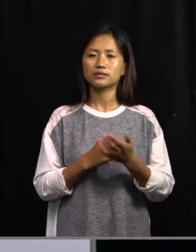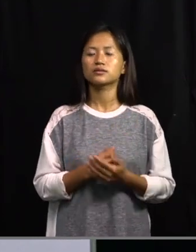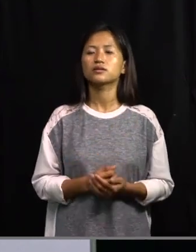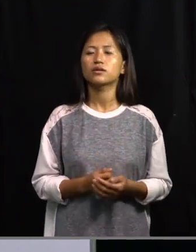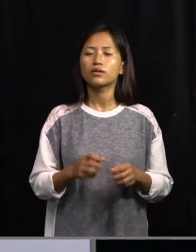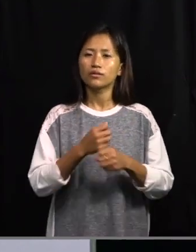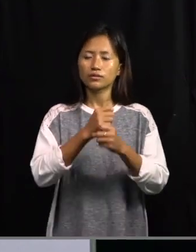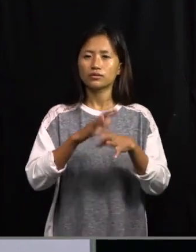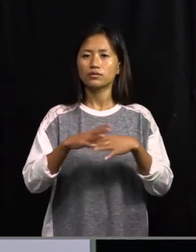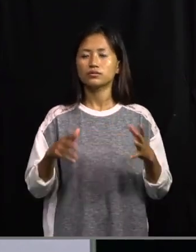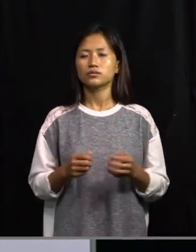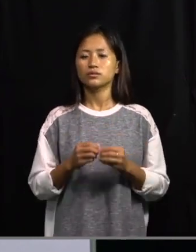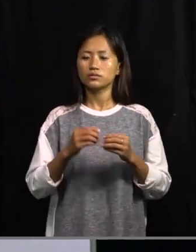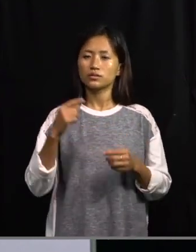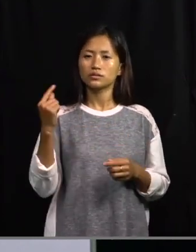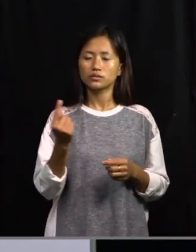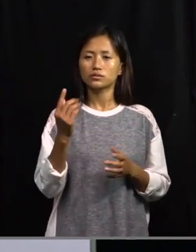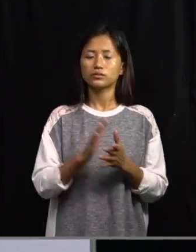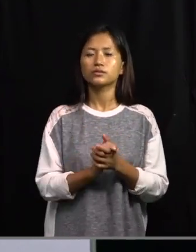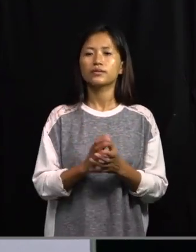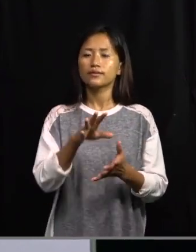any liability. They just, you know, get